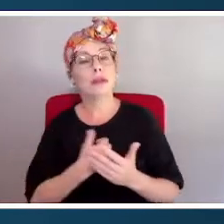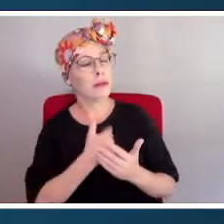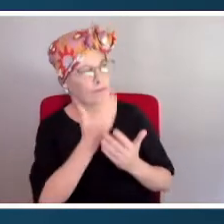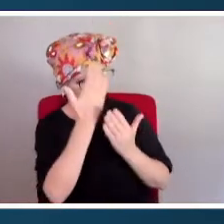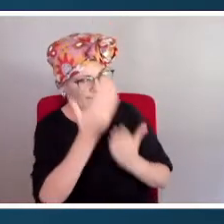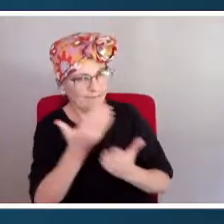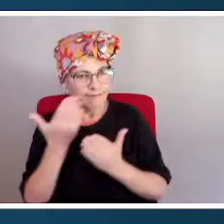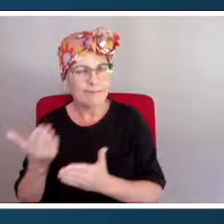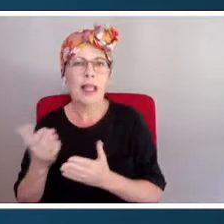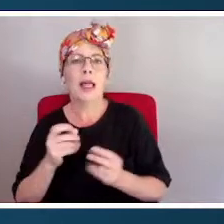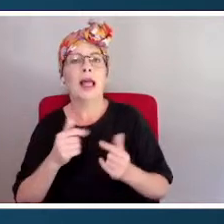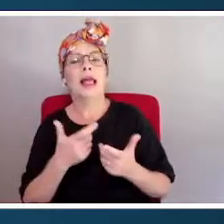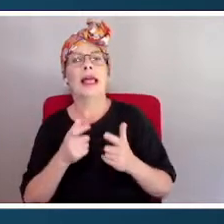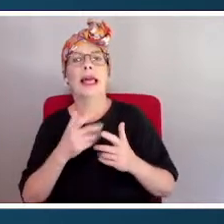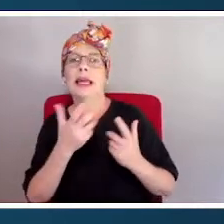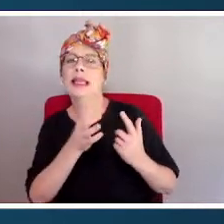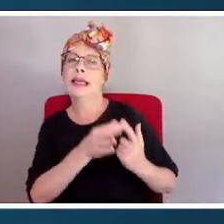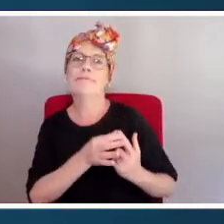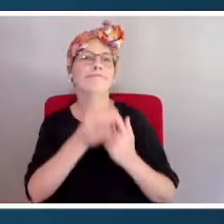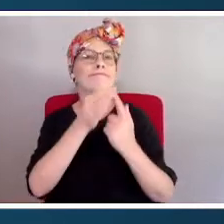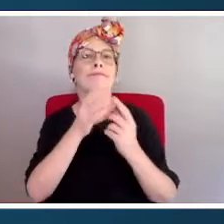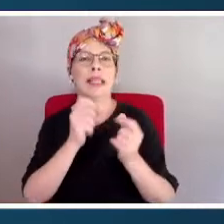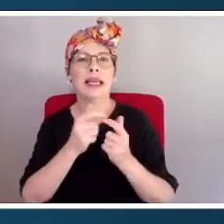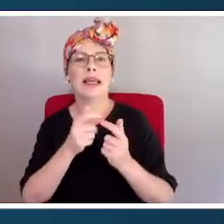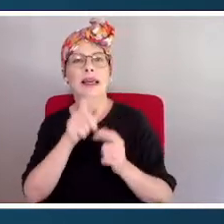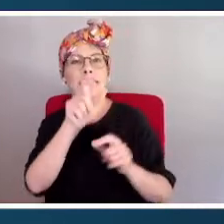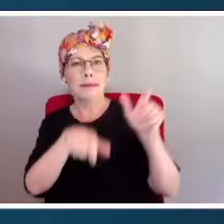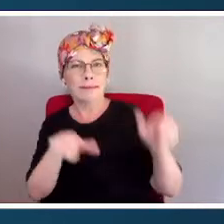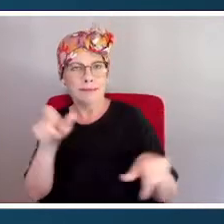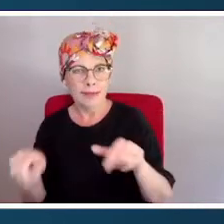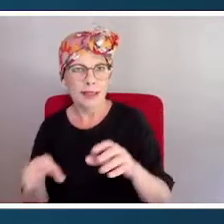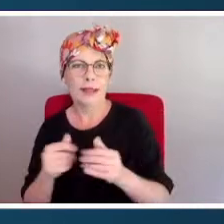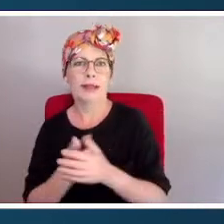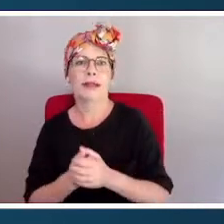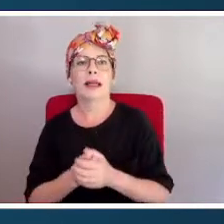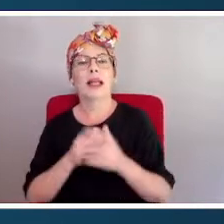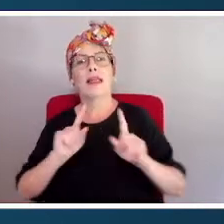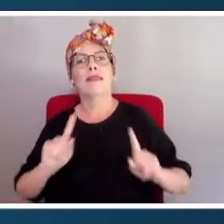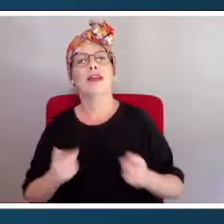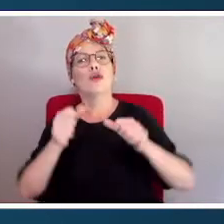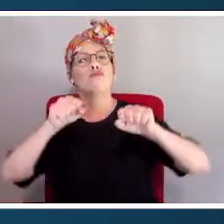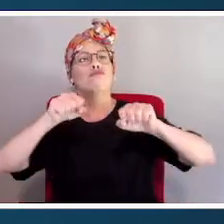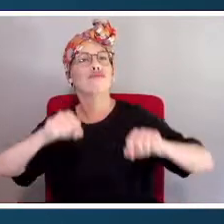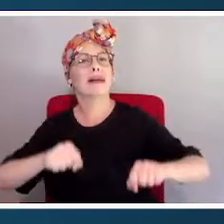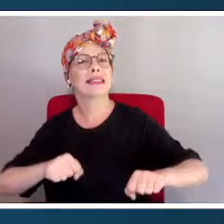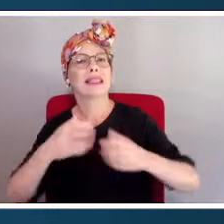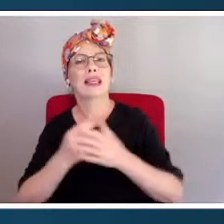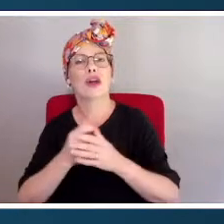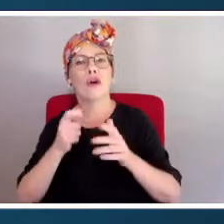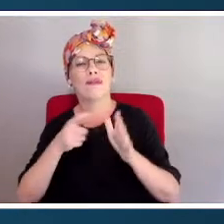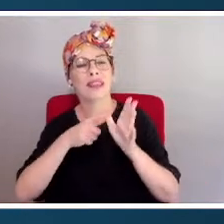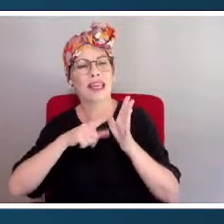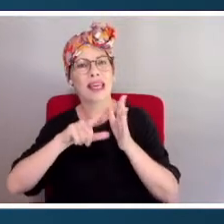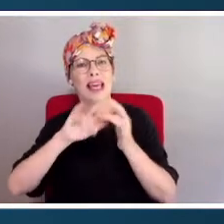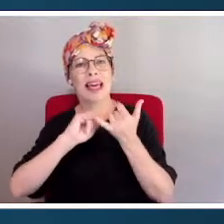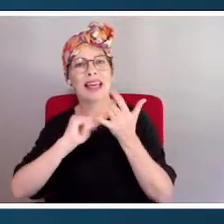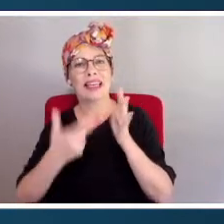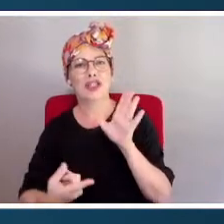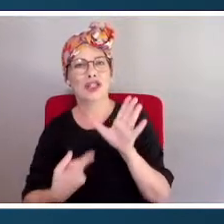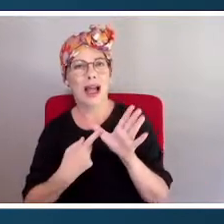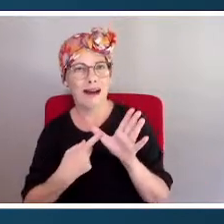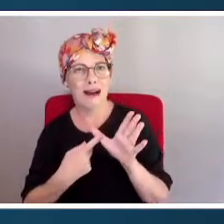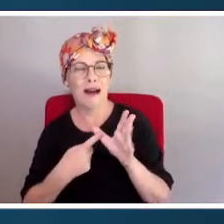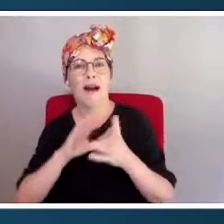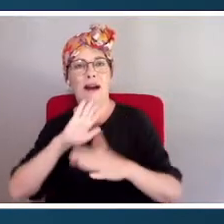I had the great pleasure to meet earlier in the week, the new President and Chief Executive Officer of the Asia Foundation and the ANU's major partner